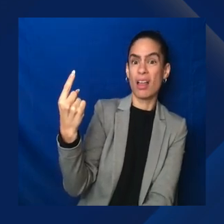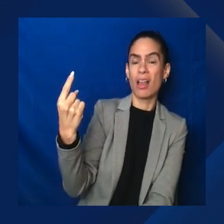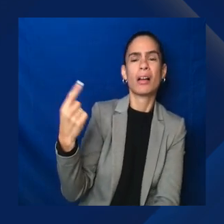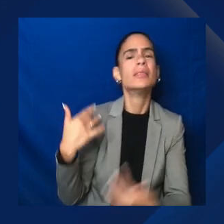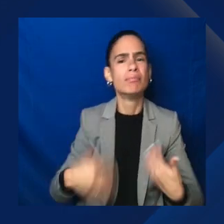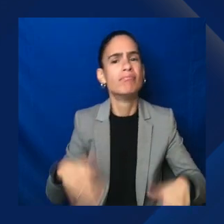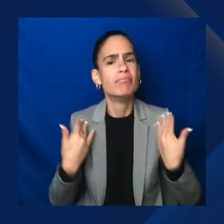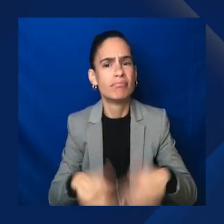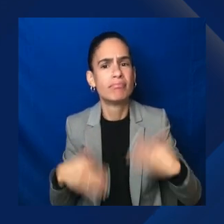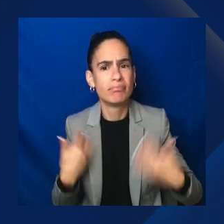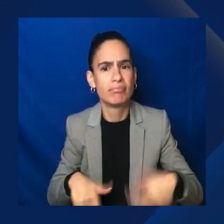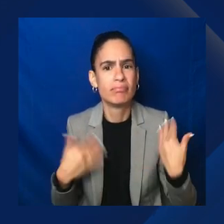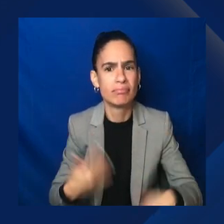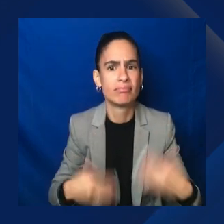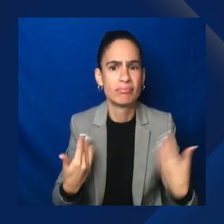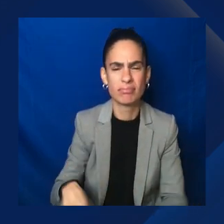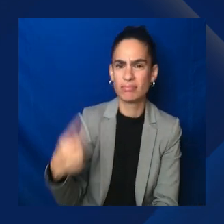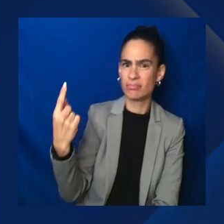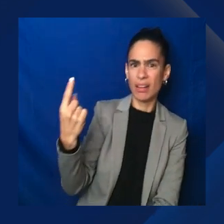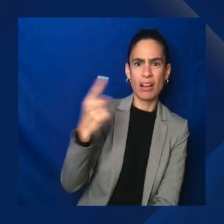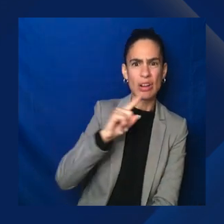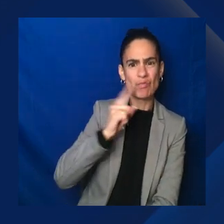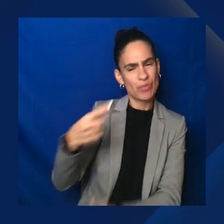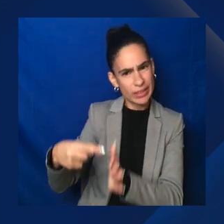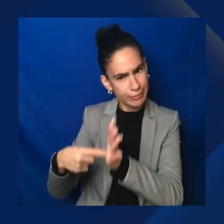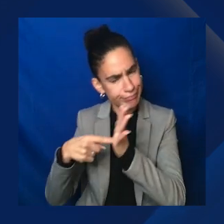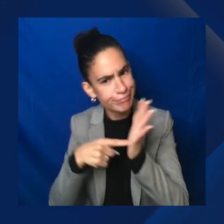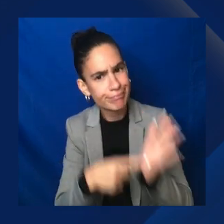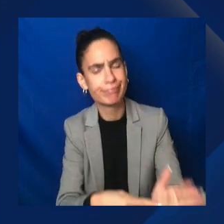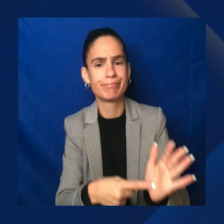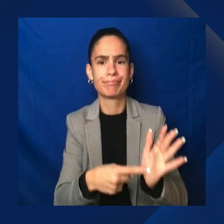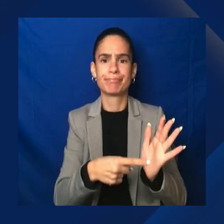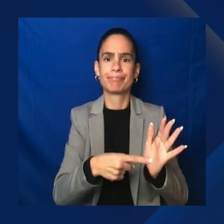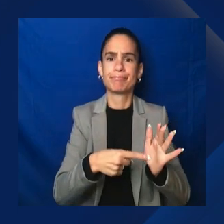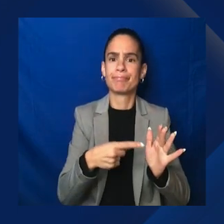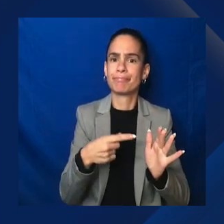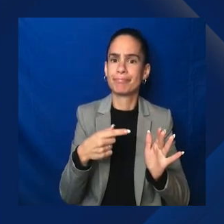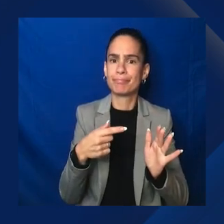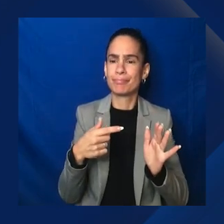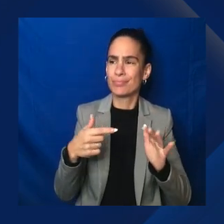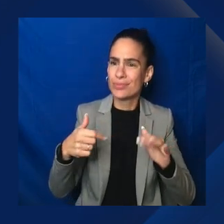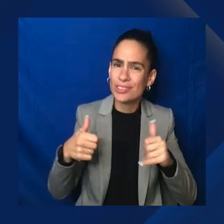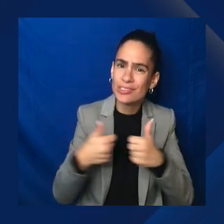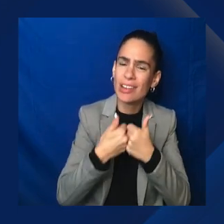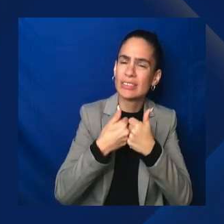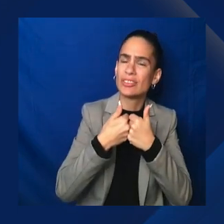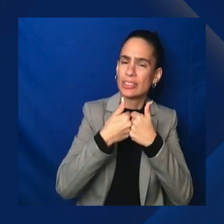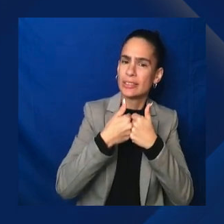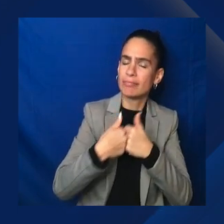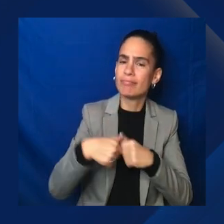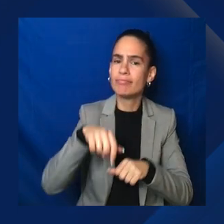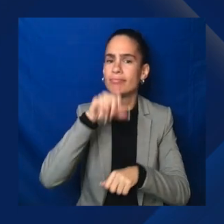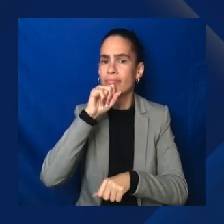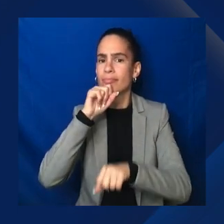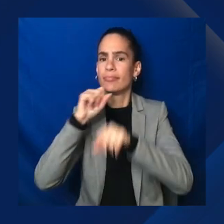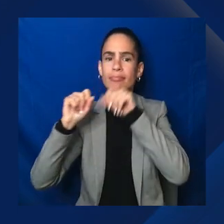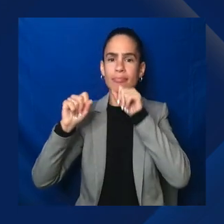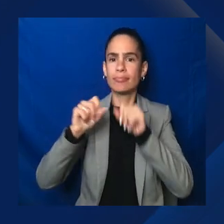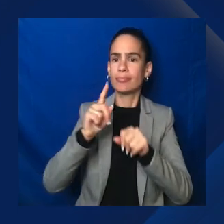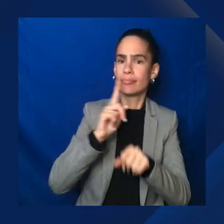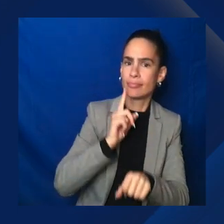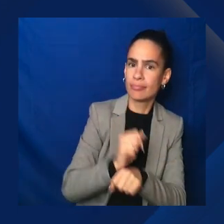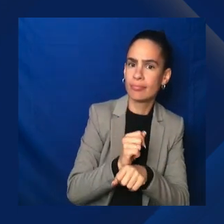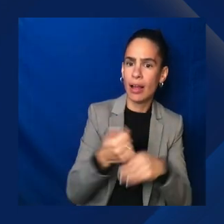look at the challenges of getting our children